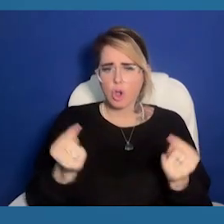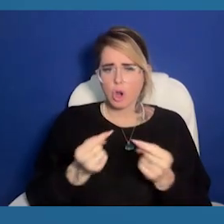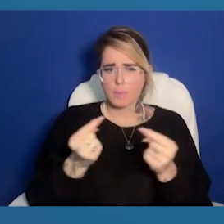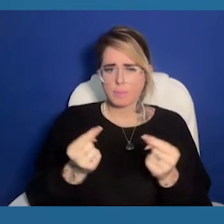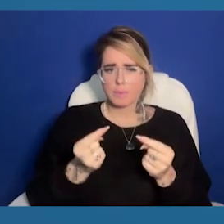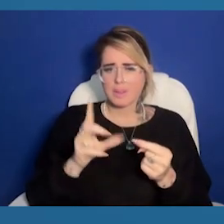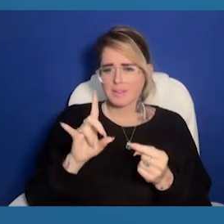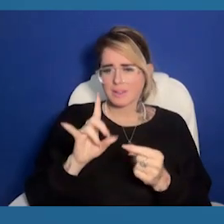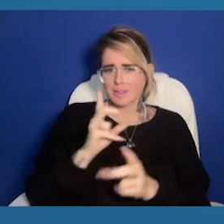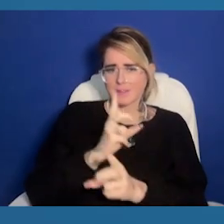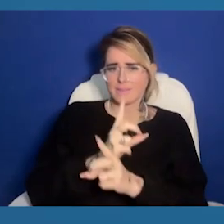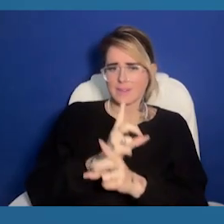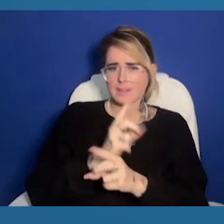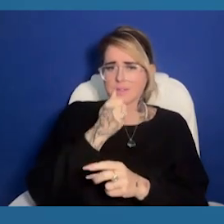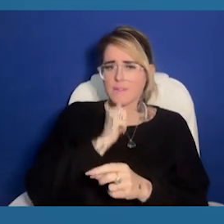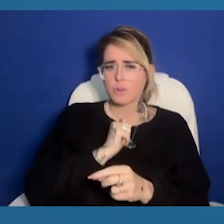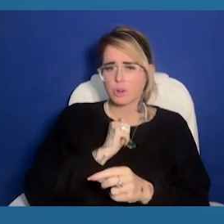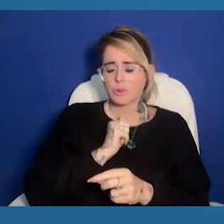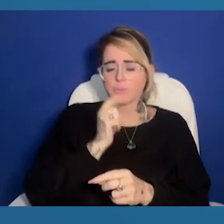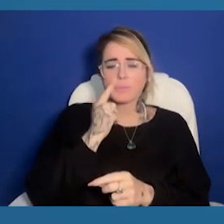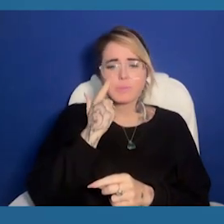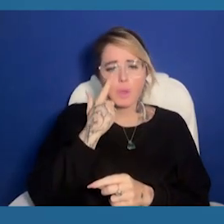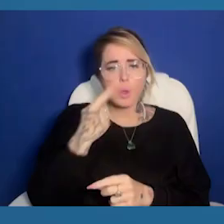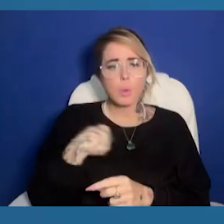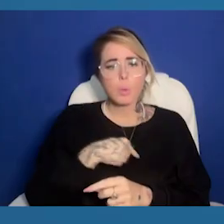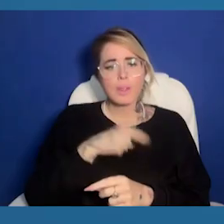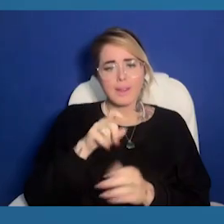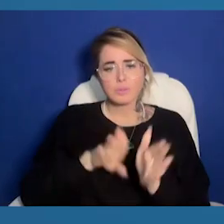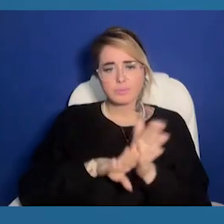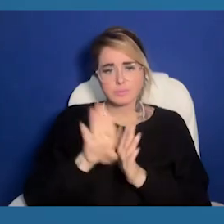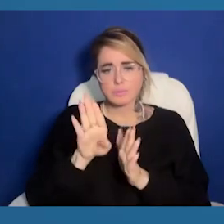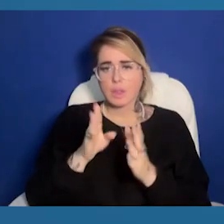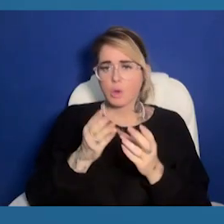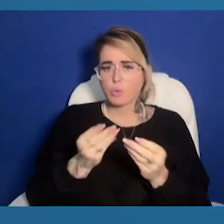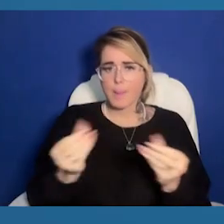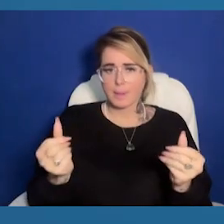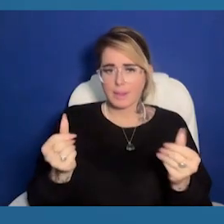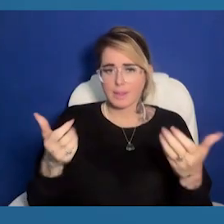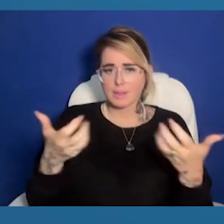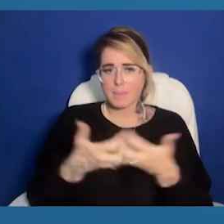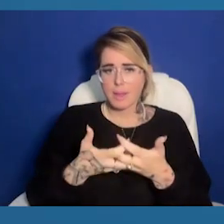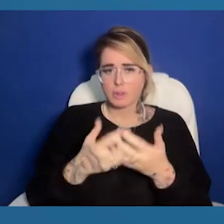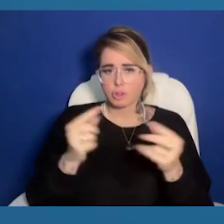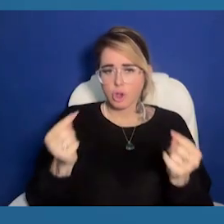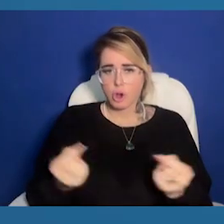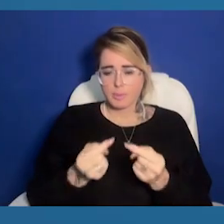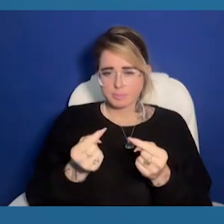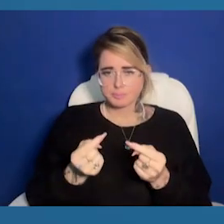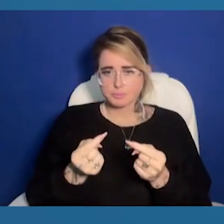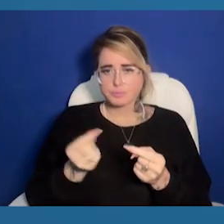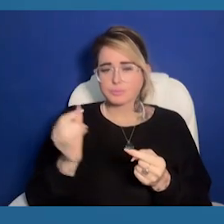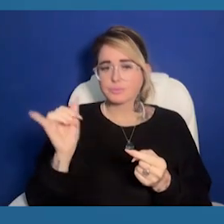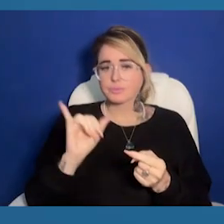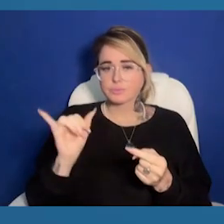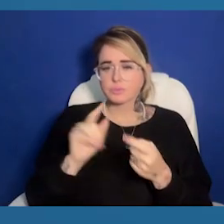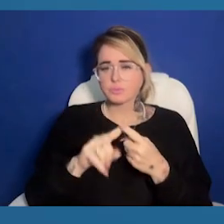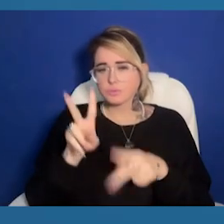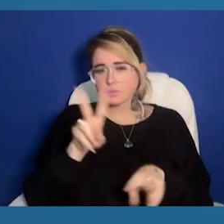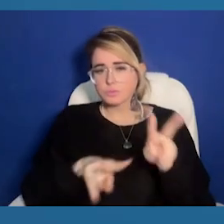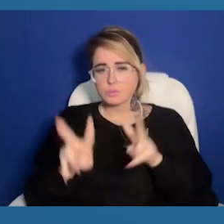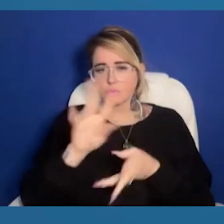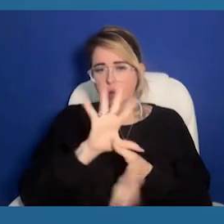defense, if any, and to fashion a remedy that is proportionate to that harm. And also to look at the totality